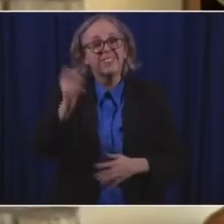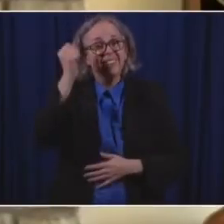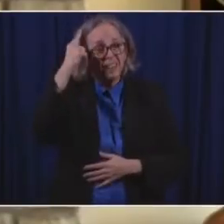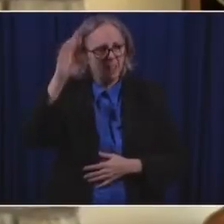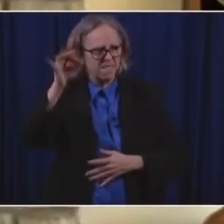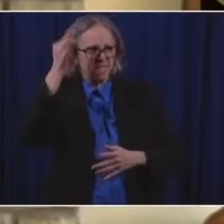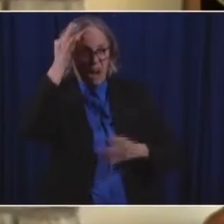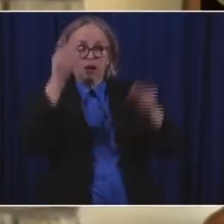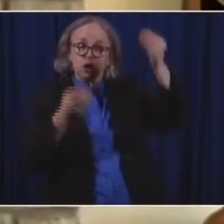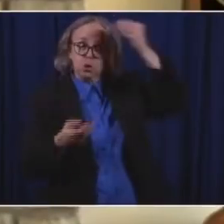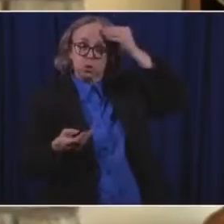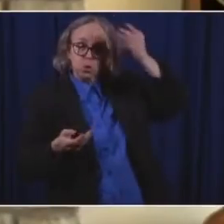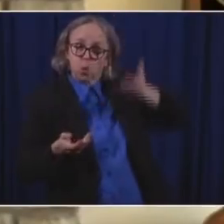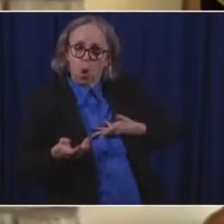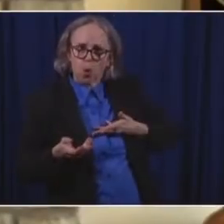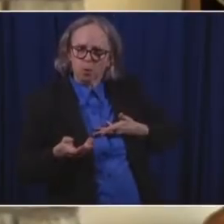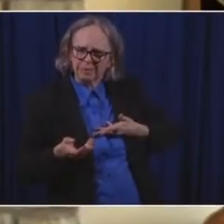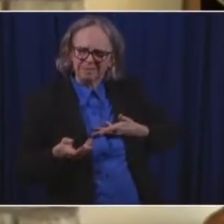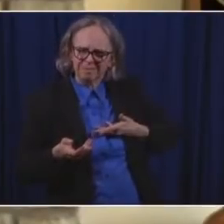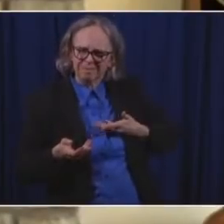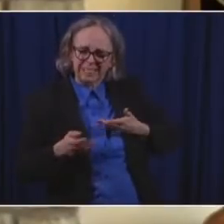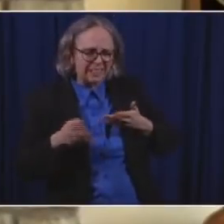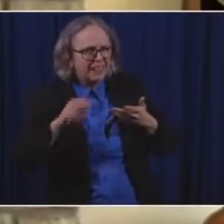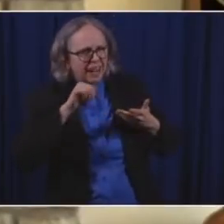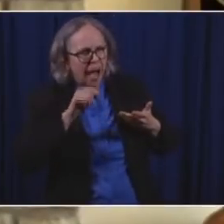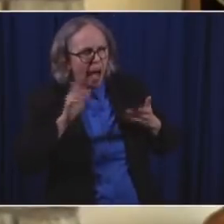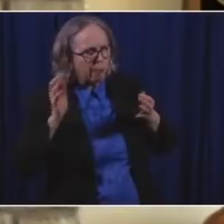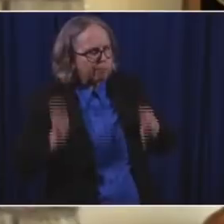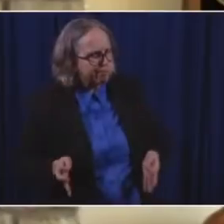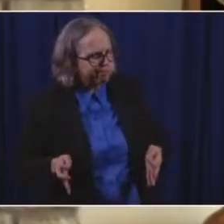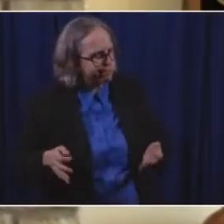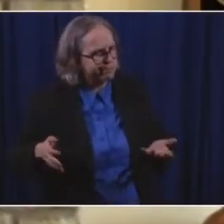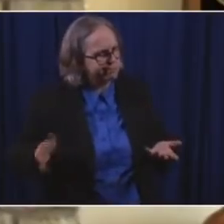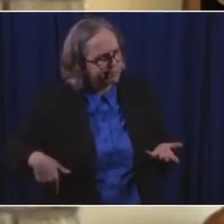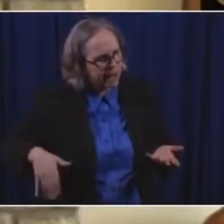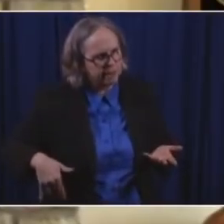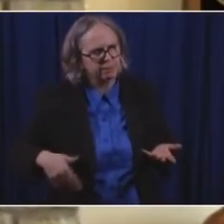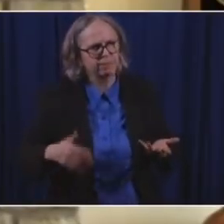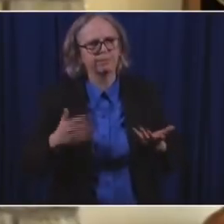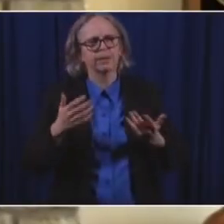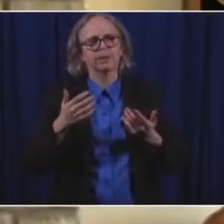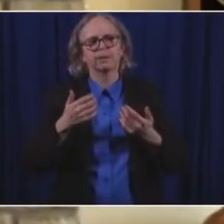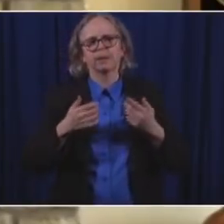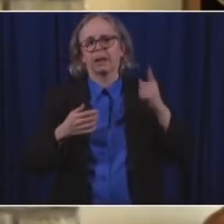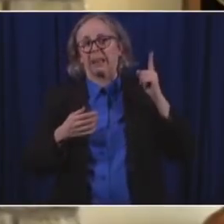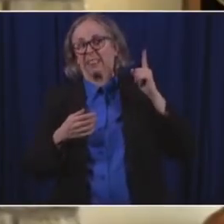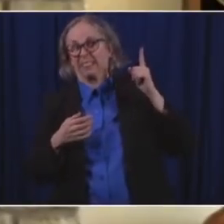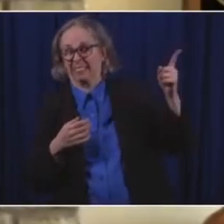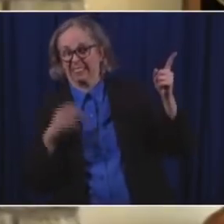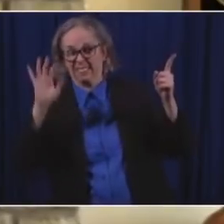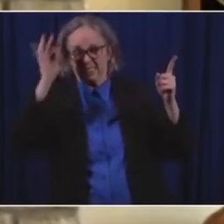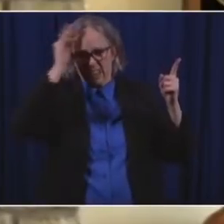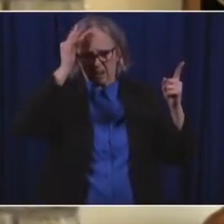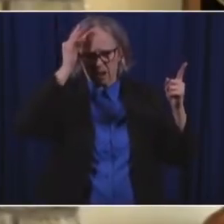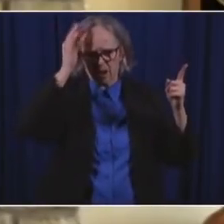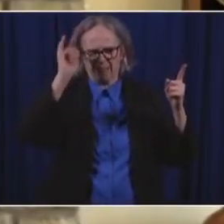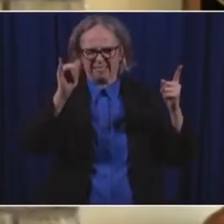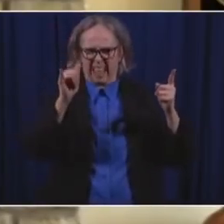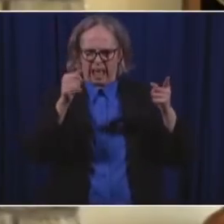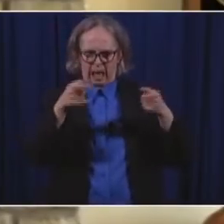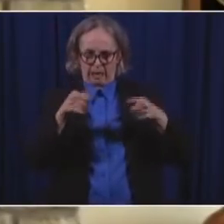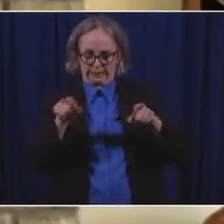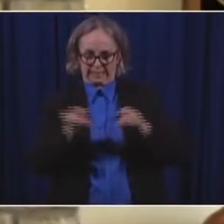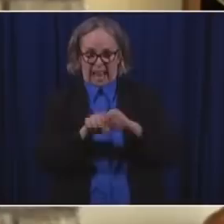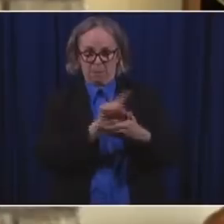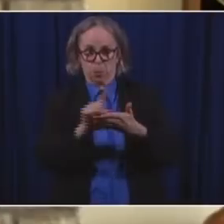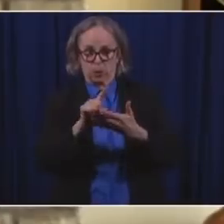not know for sure what these numbers are until we are notified in that week. A few days before we get them, we